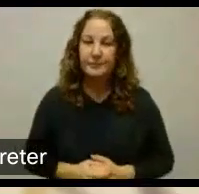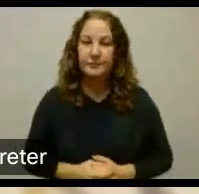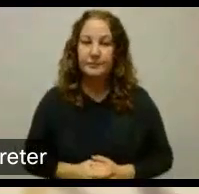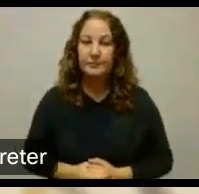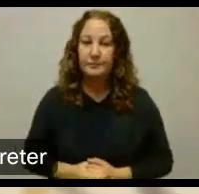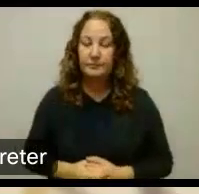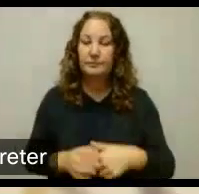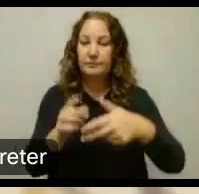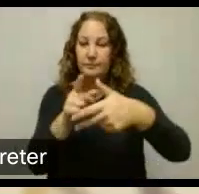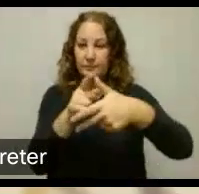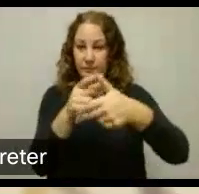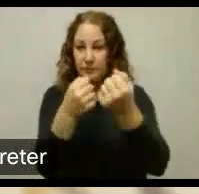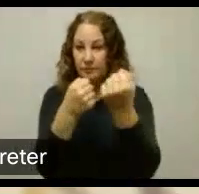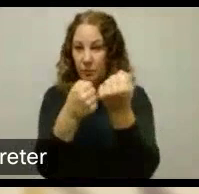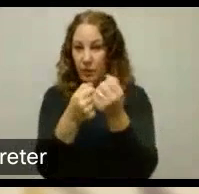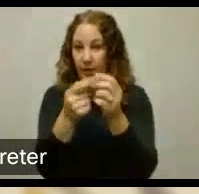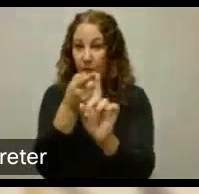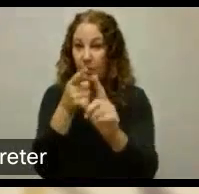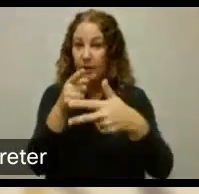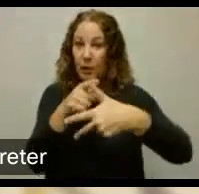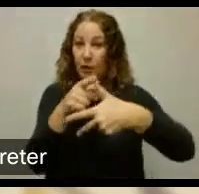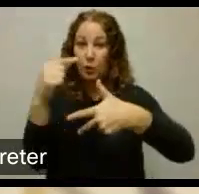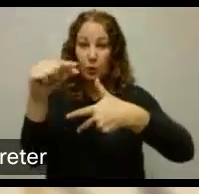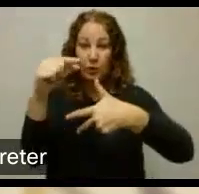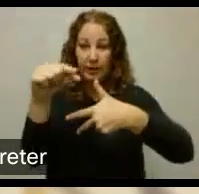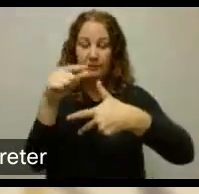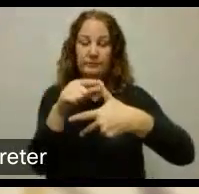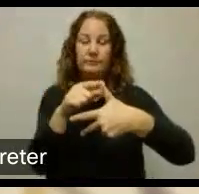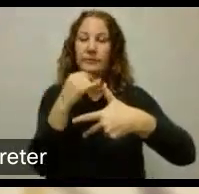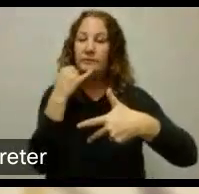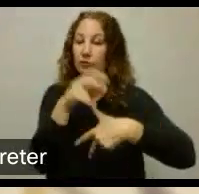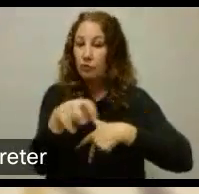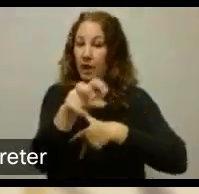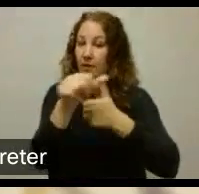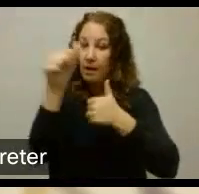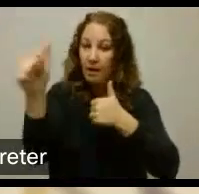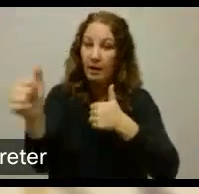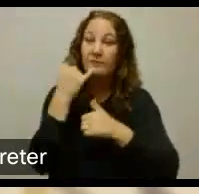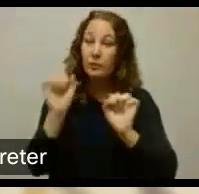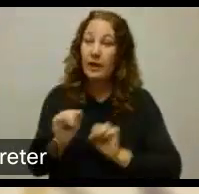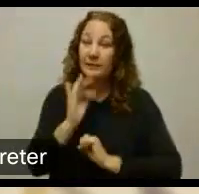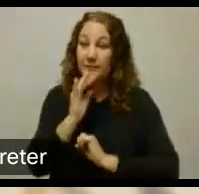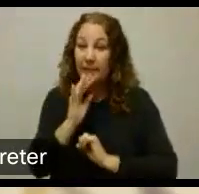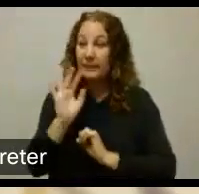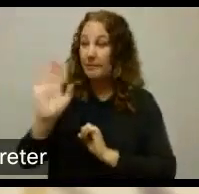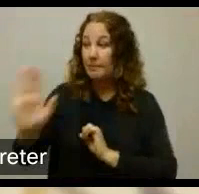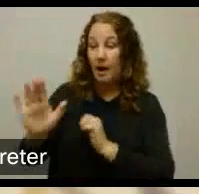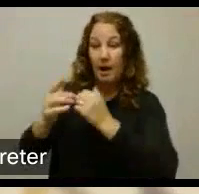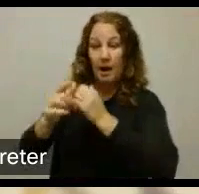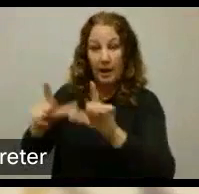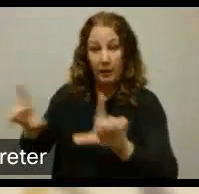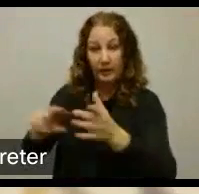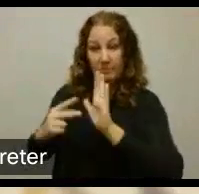first supporting point in green: when traveling abroad, if you can speak the native language, you can